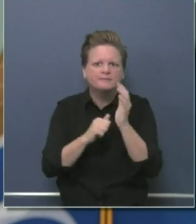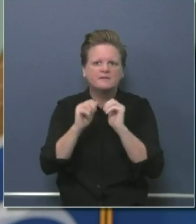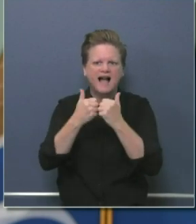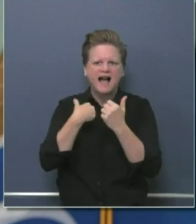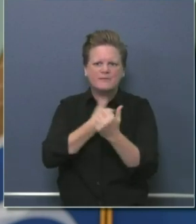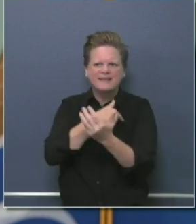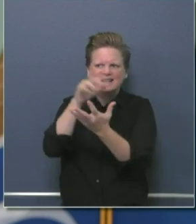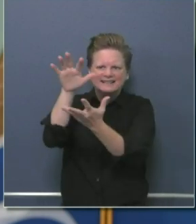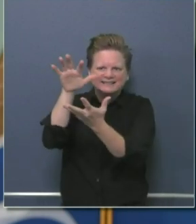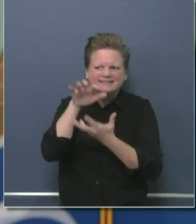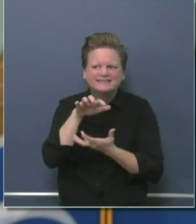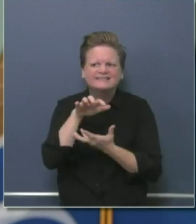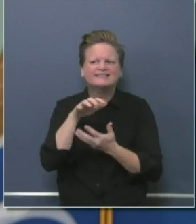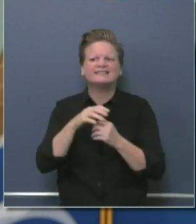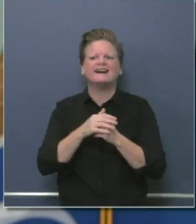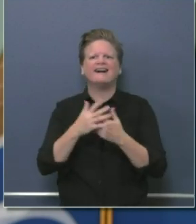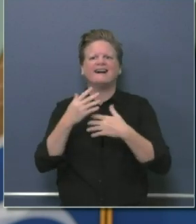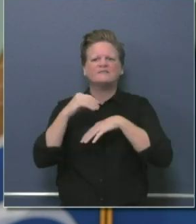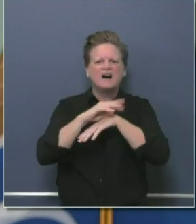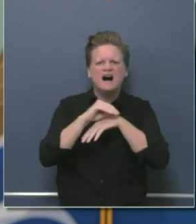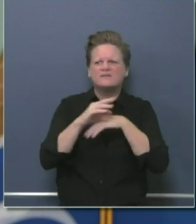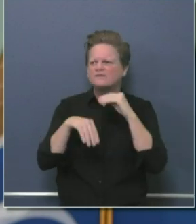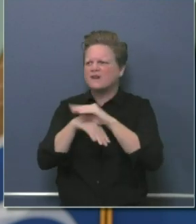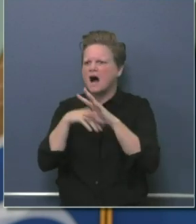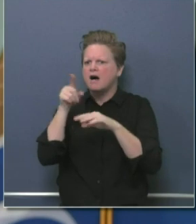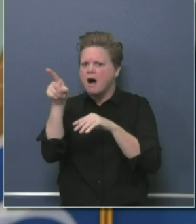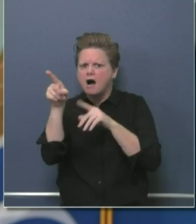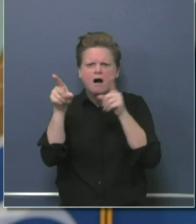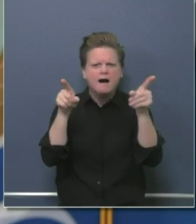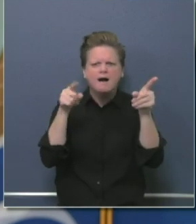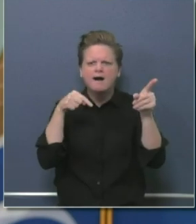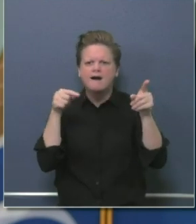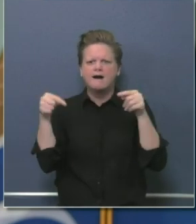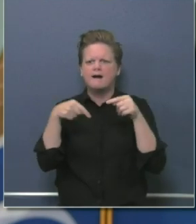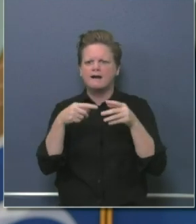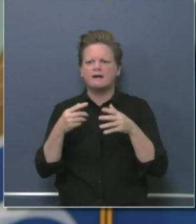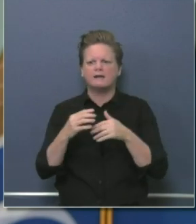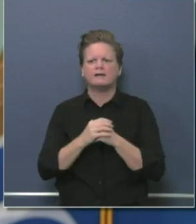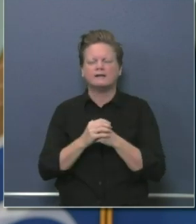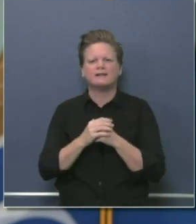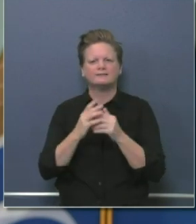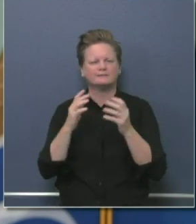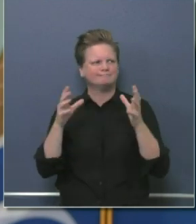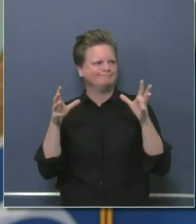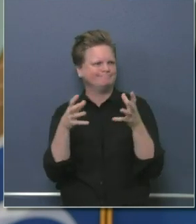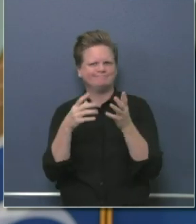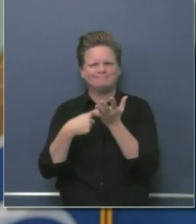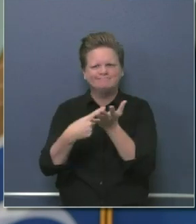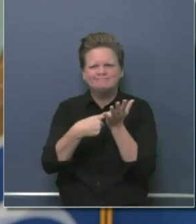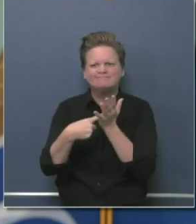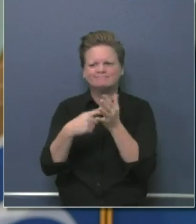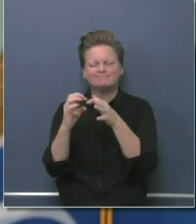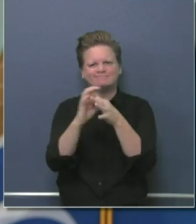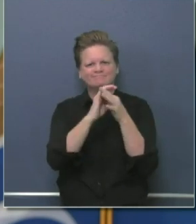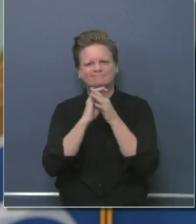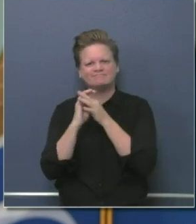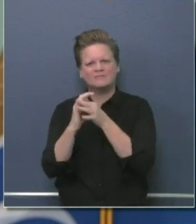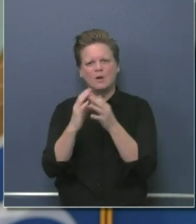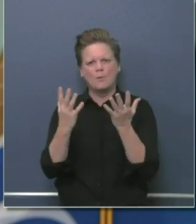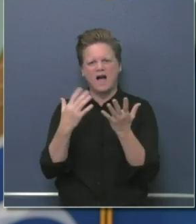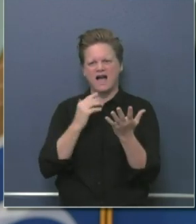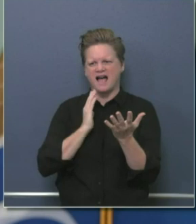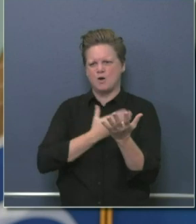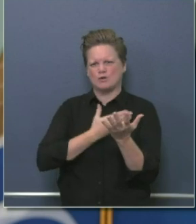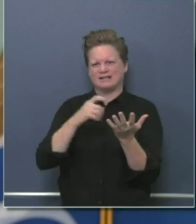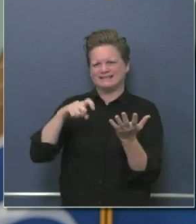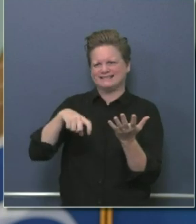even outside of this collaborative, on just ways we could be more collaborative in the PPE space and sharing best practices on antibody tests and